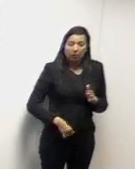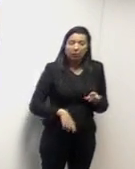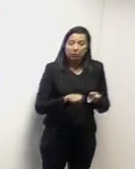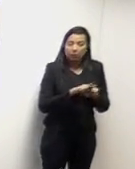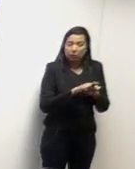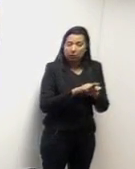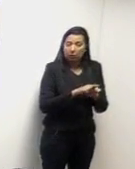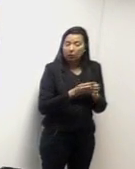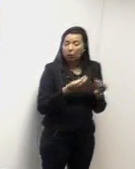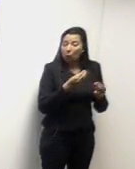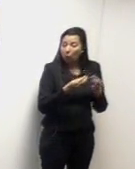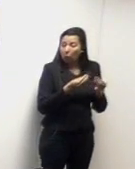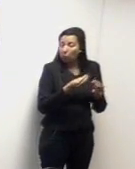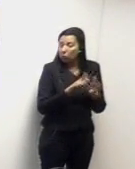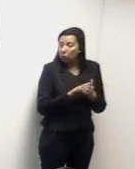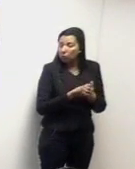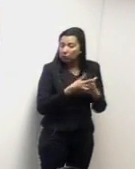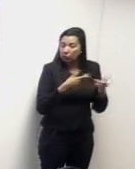sands.